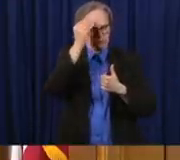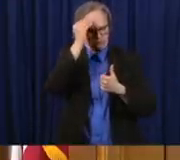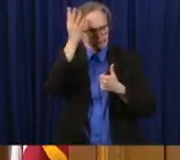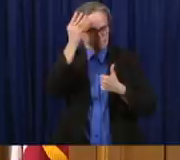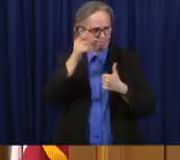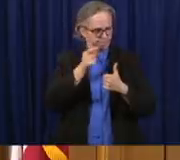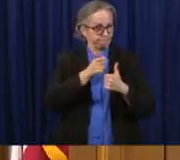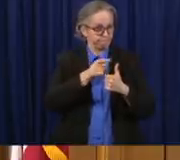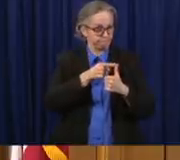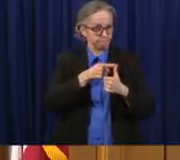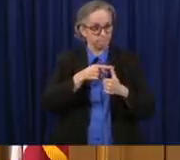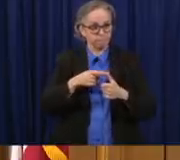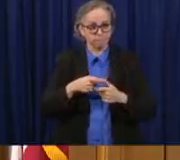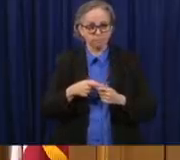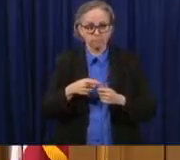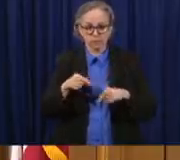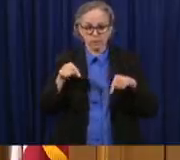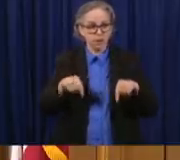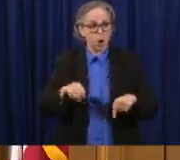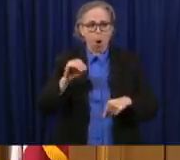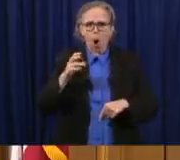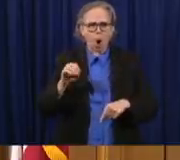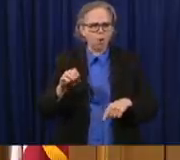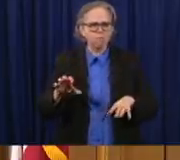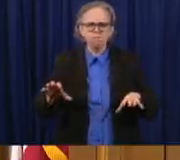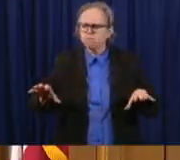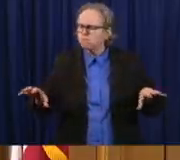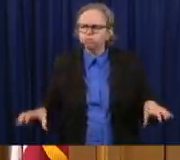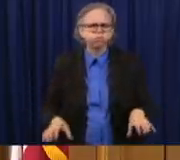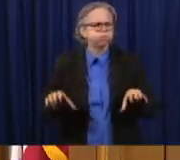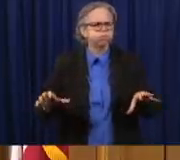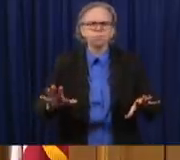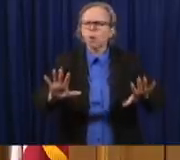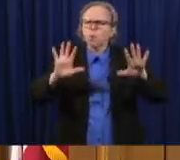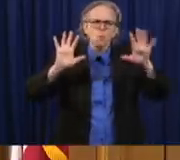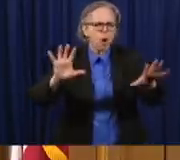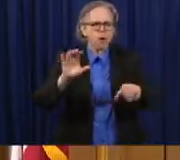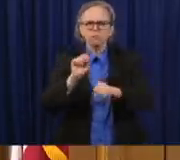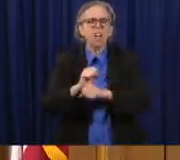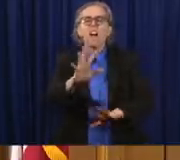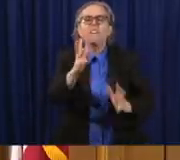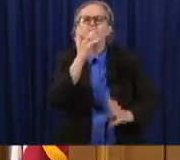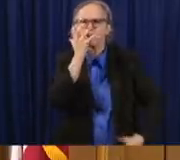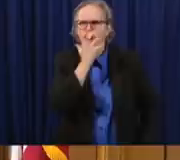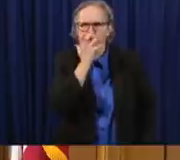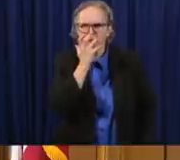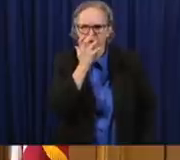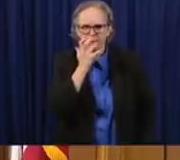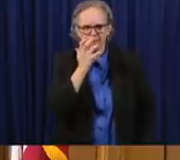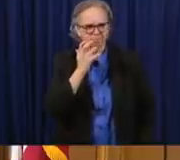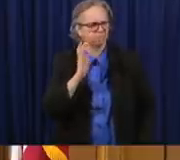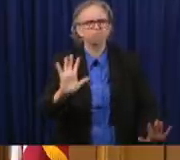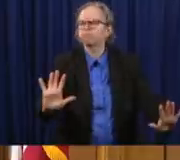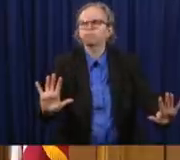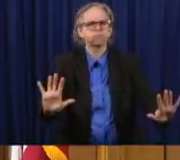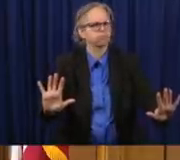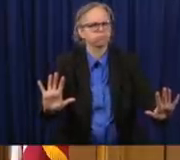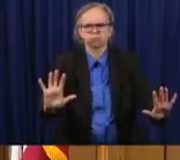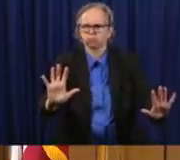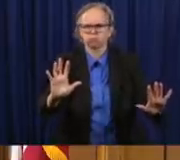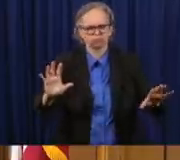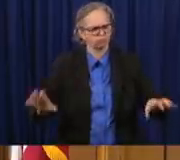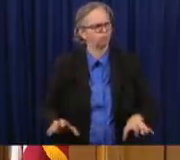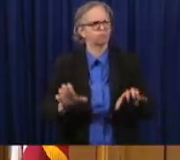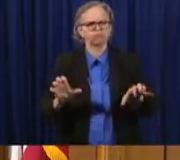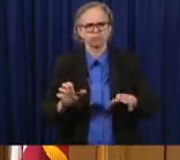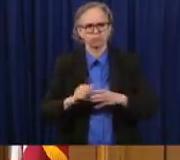Ohioans have done a great job. You all have done a phenomenal job fighting back,